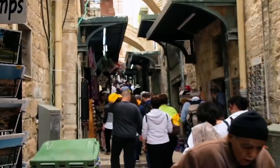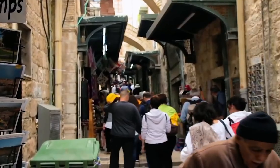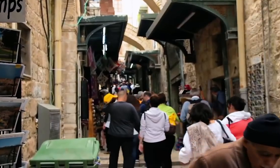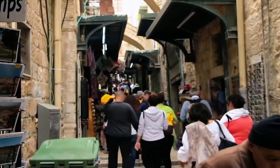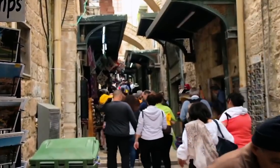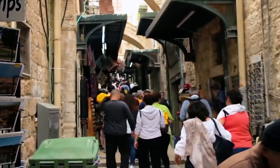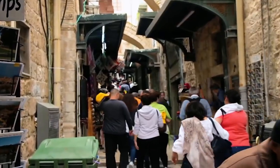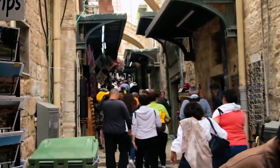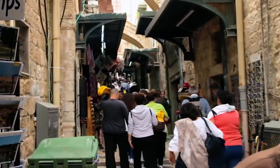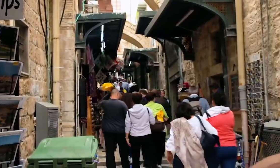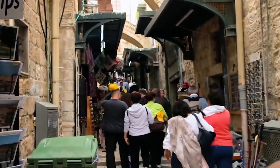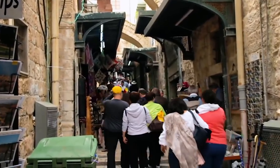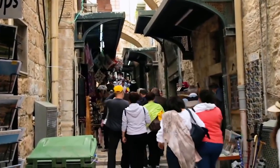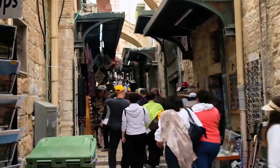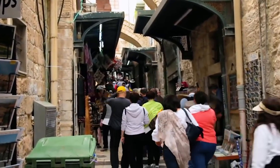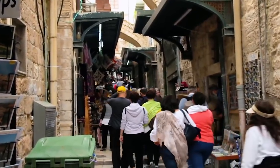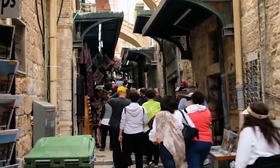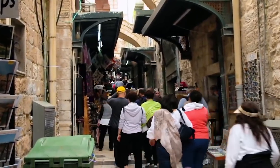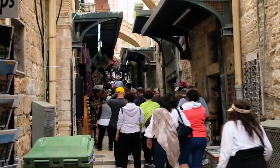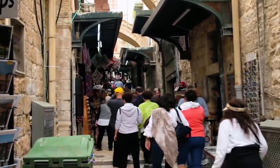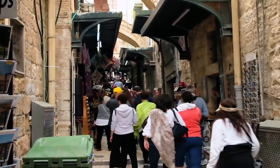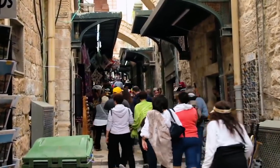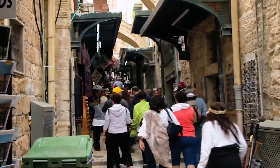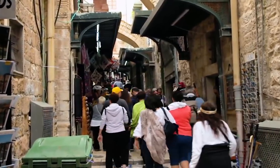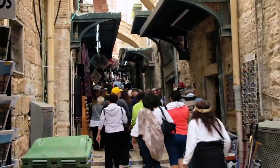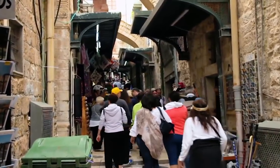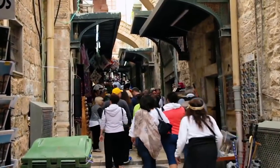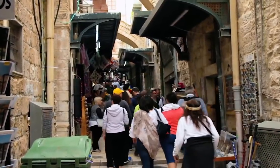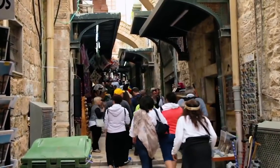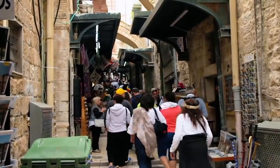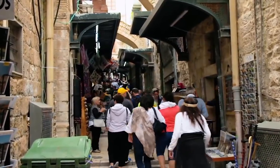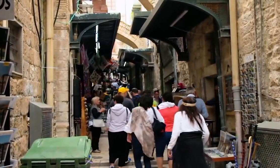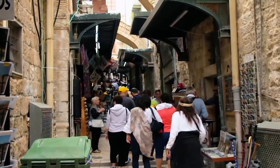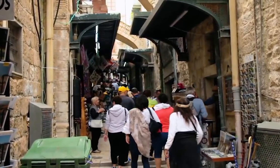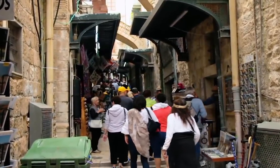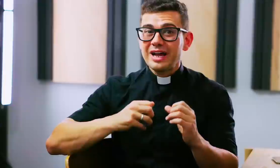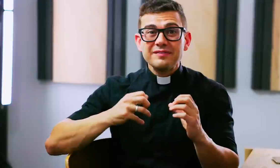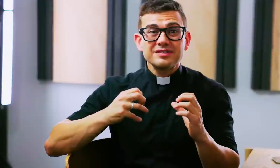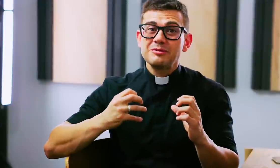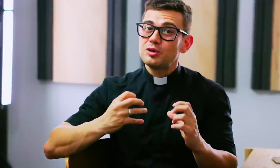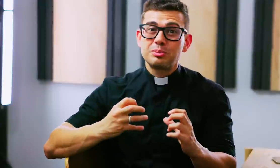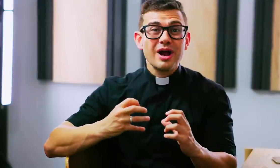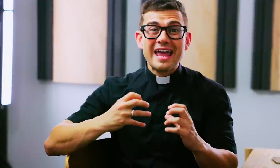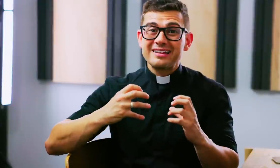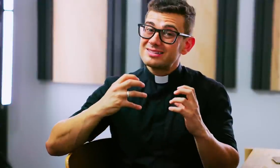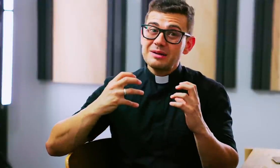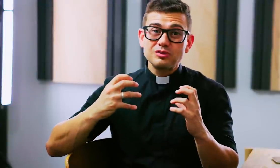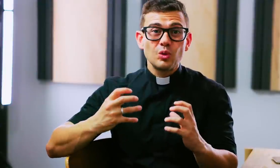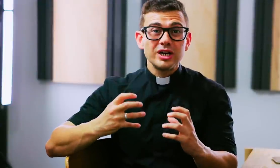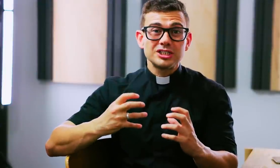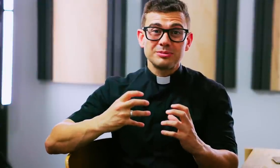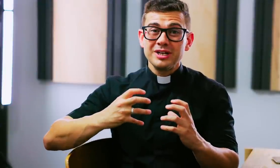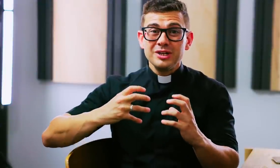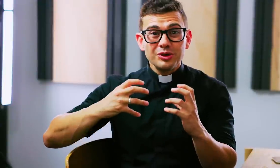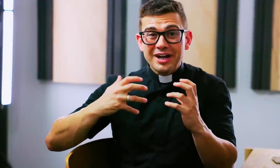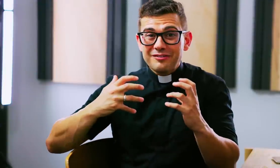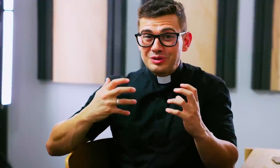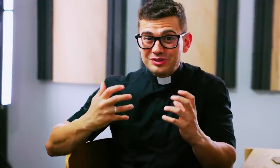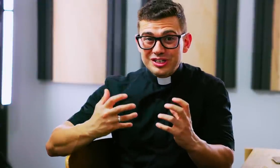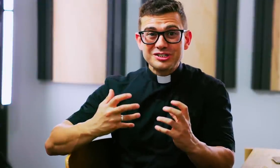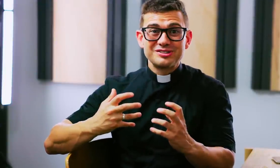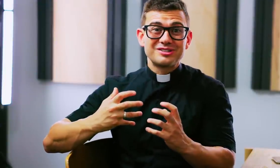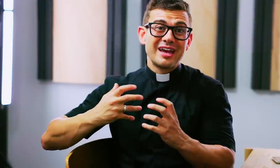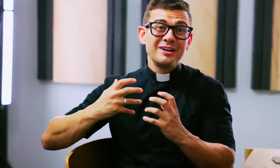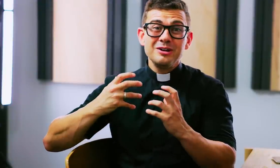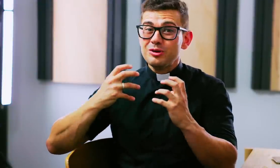walk where he walked, where he talked, where he interacted with people. We're going to have time to pray, time to worship. We're going to